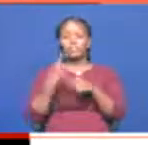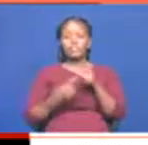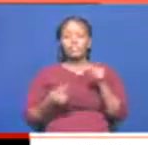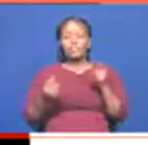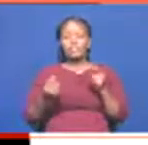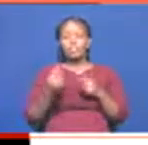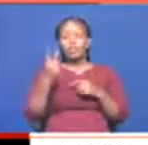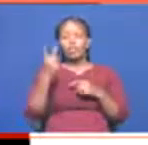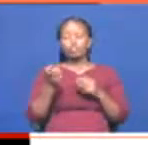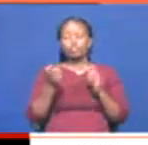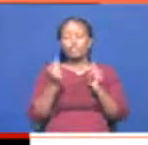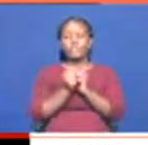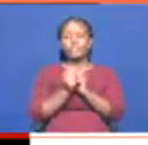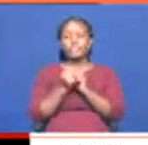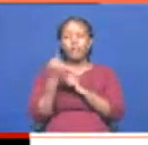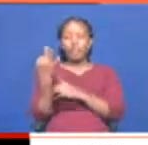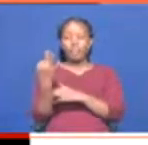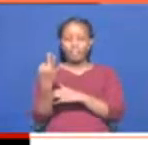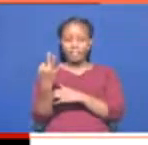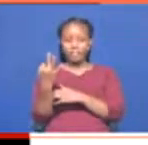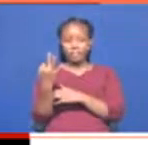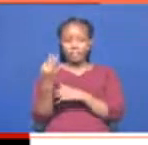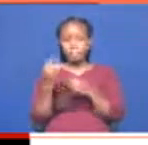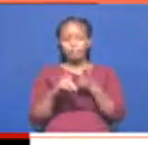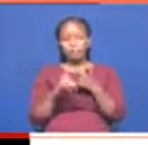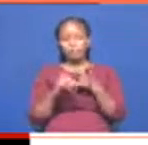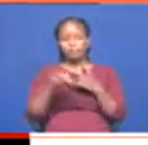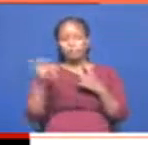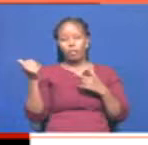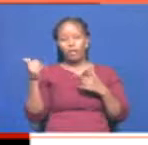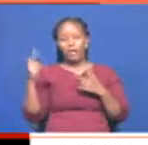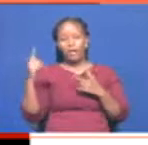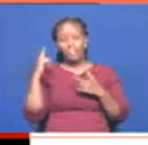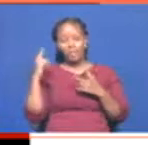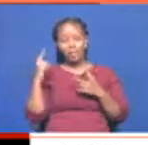2013. The other act was in